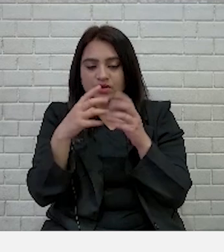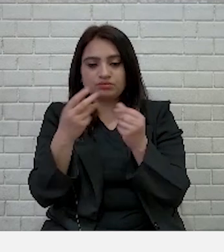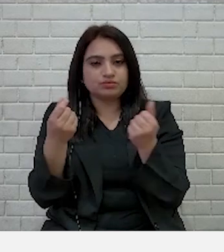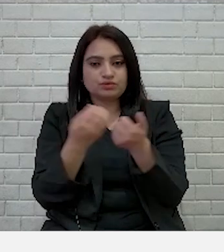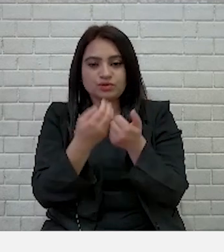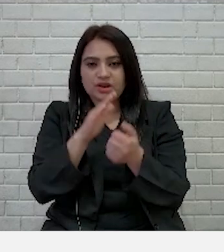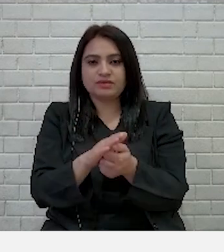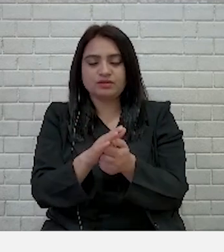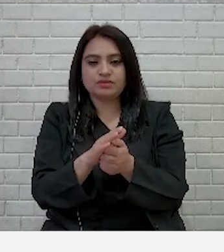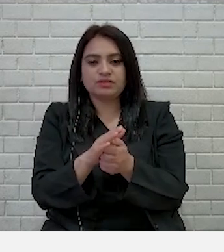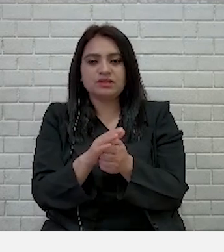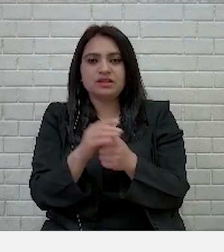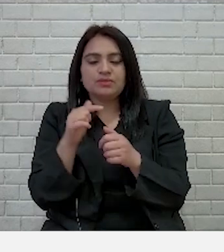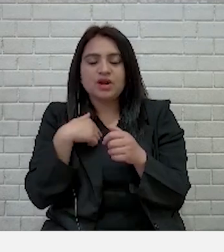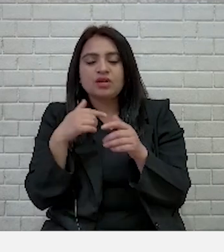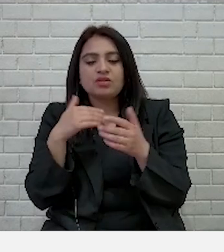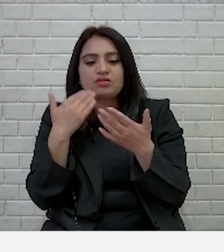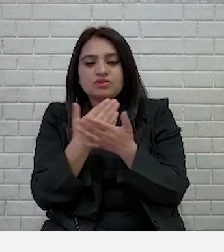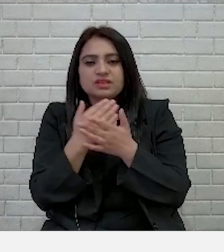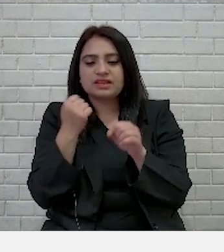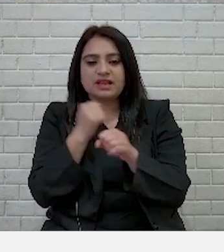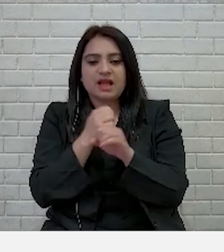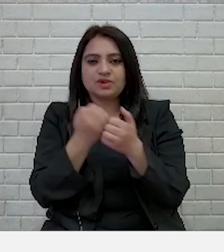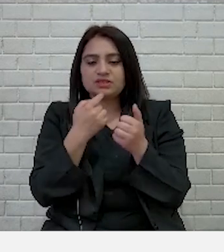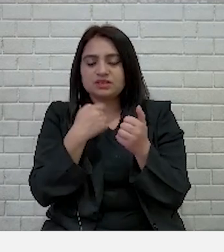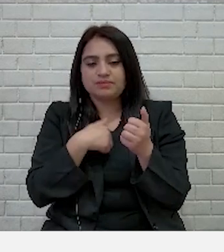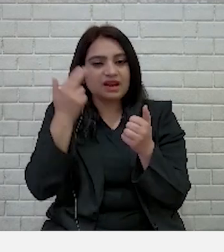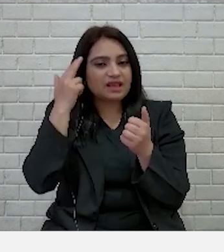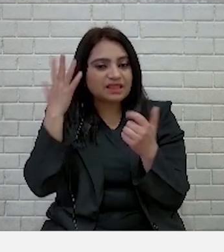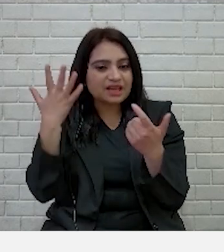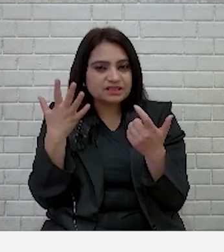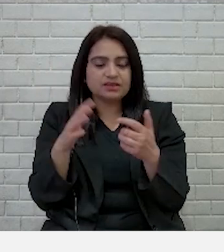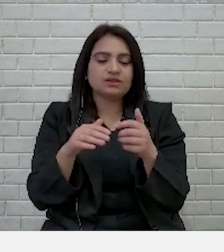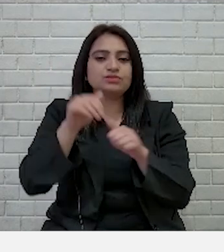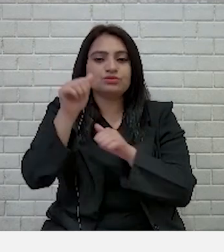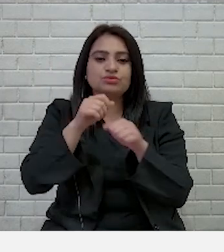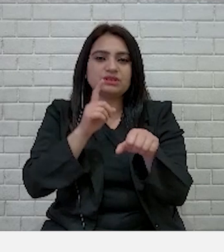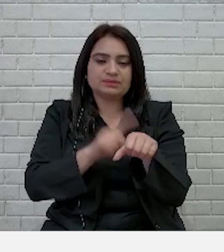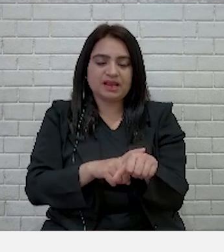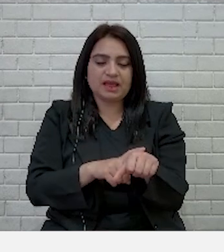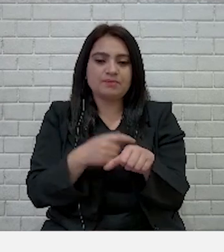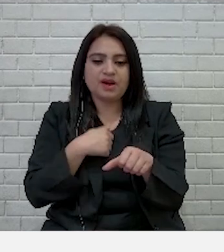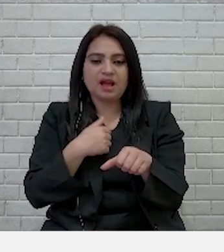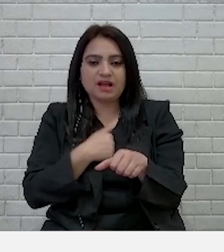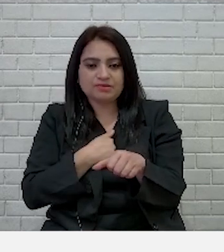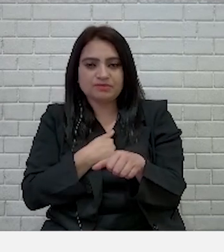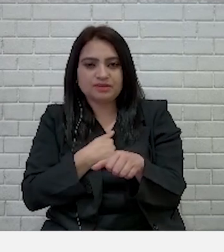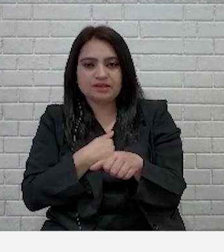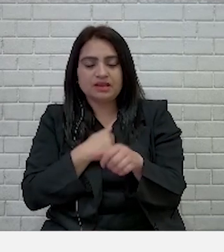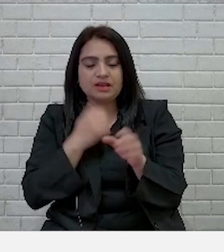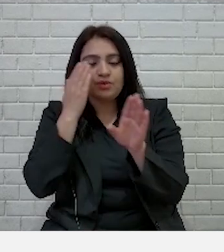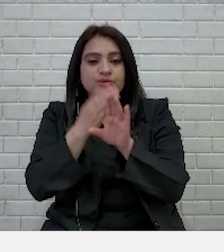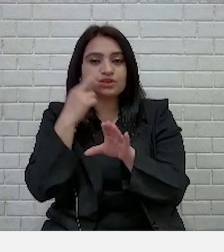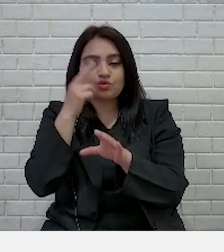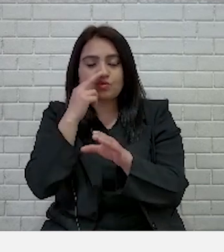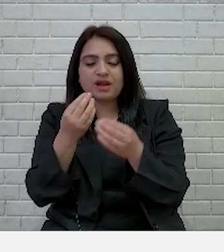So there were times when I had to learn a lot of things on the feet, on the go. There was nobody to actually help me and mentor